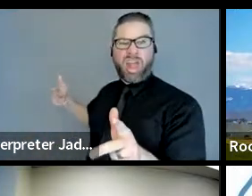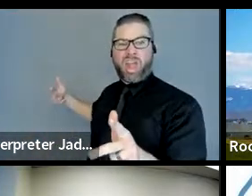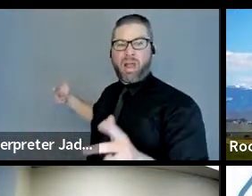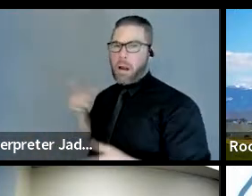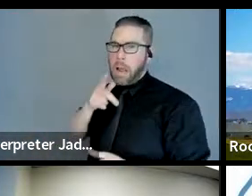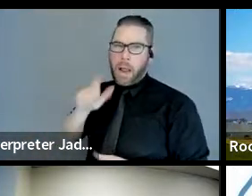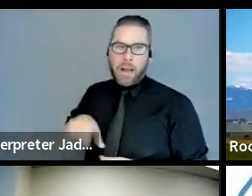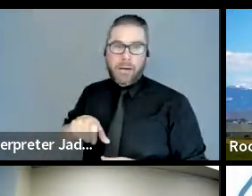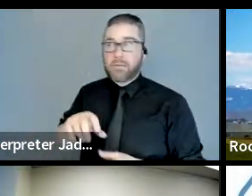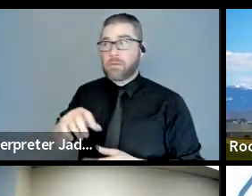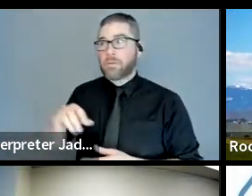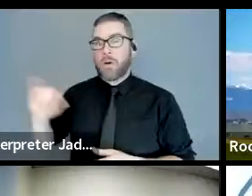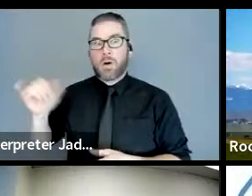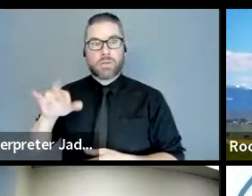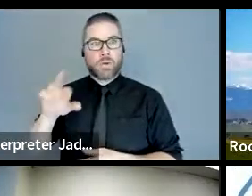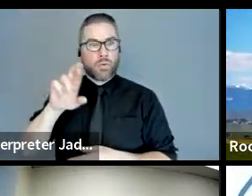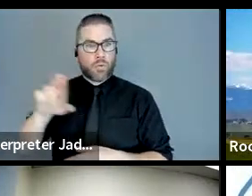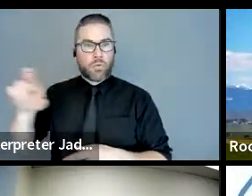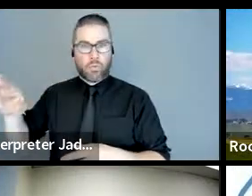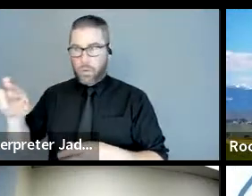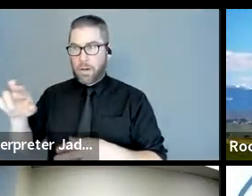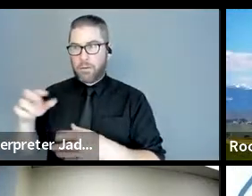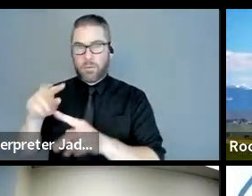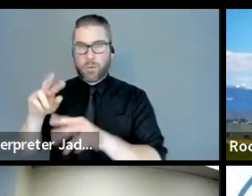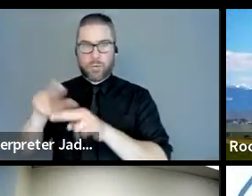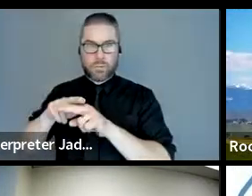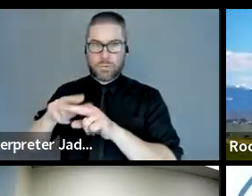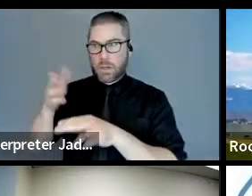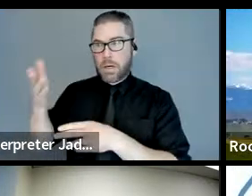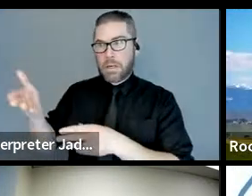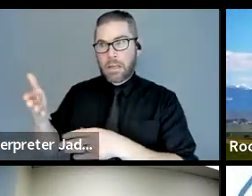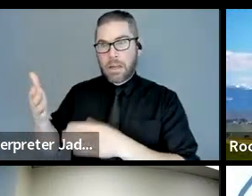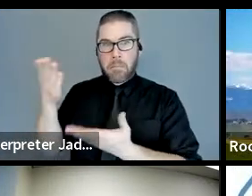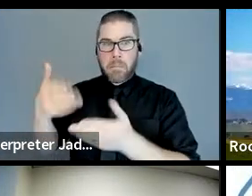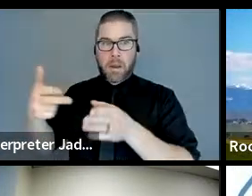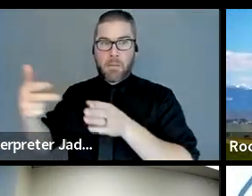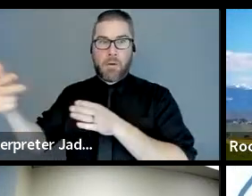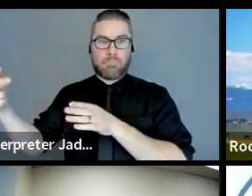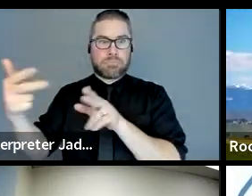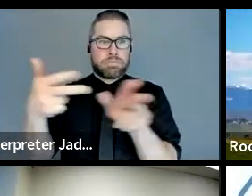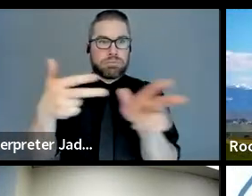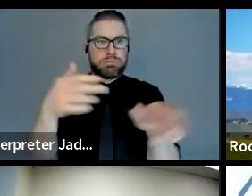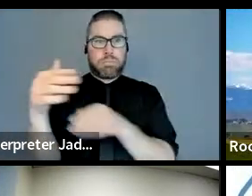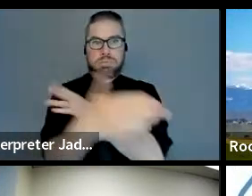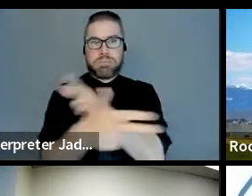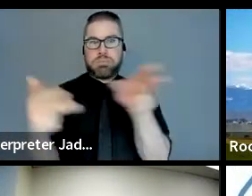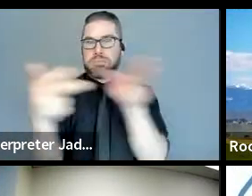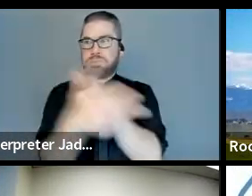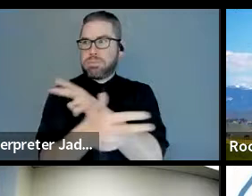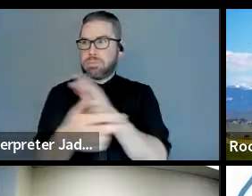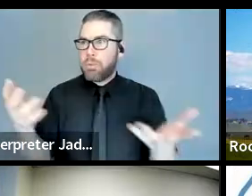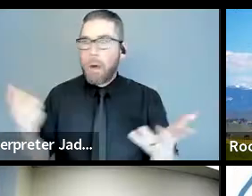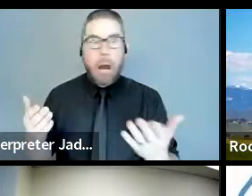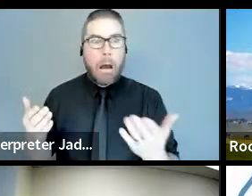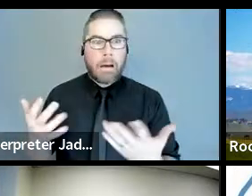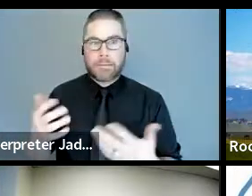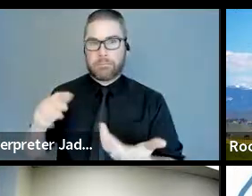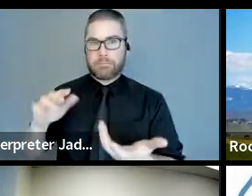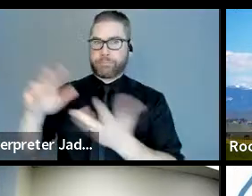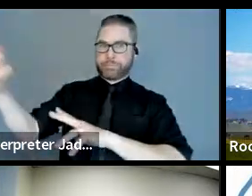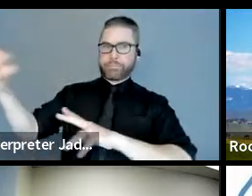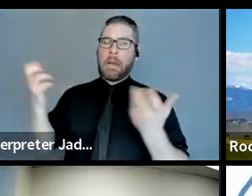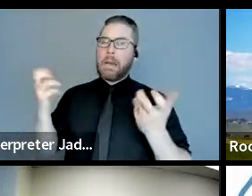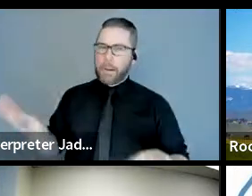when the railroad is in use for a train that is passing through the study limits. So that's the section we are looking